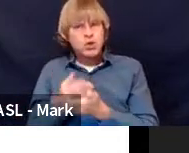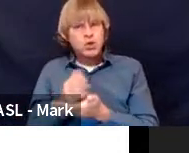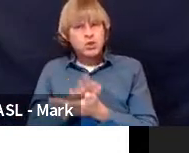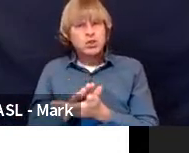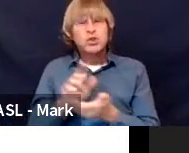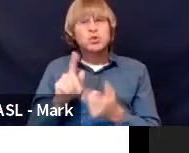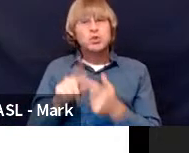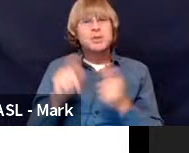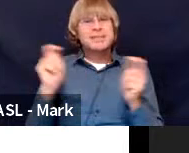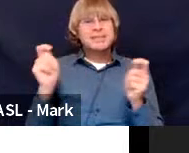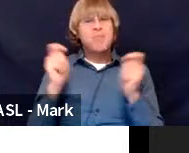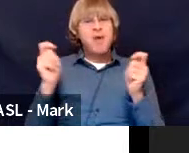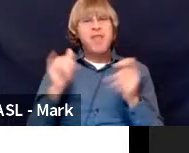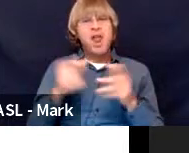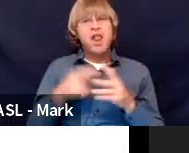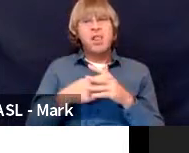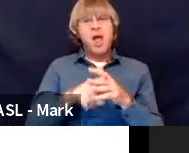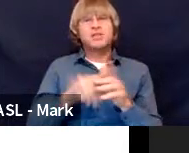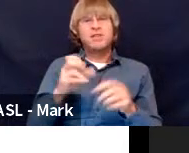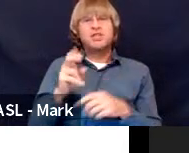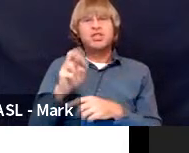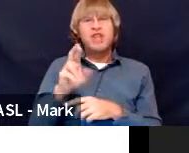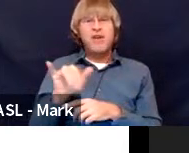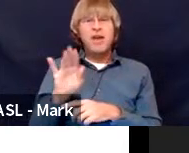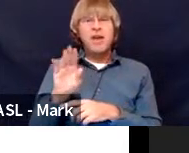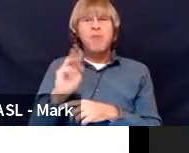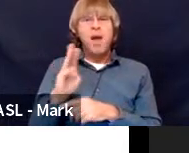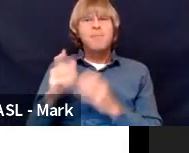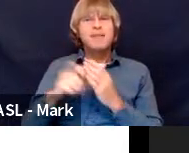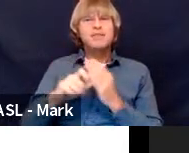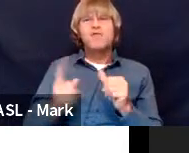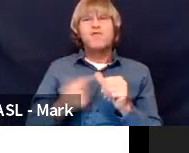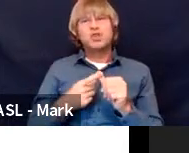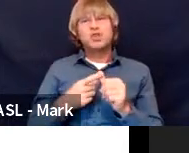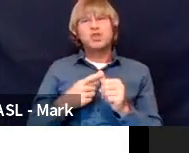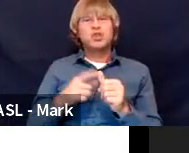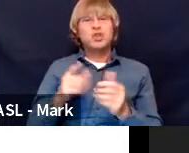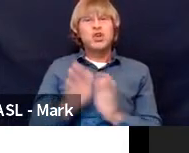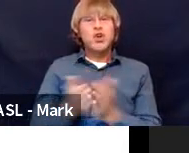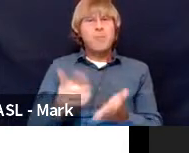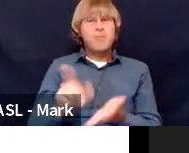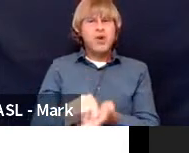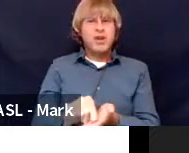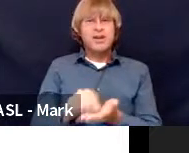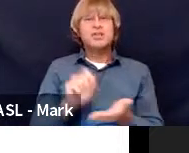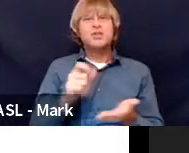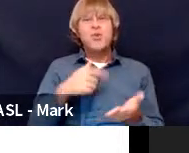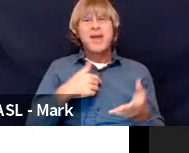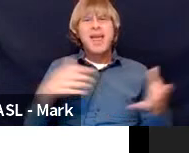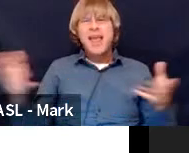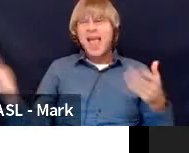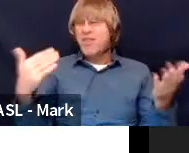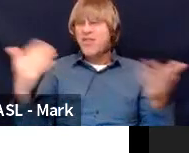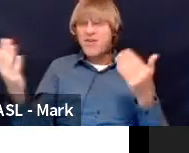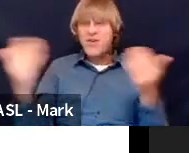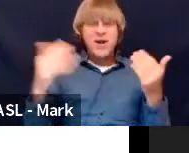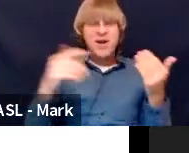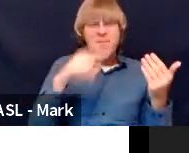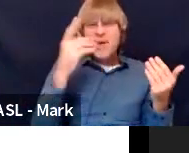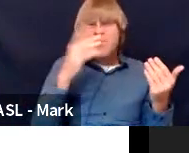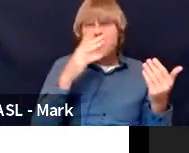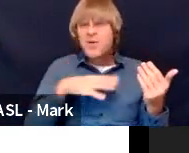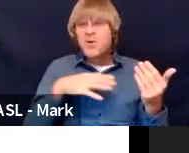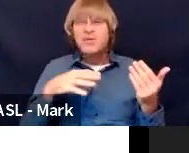to celebrate the launch of Cherry Bomb Magazine's first cookbook. So we gathered as many Black and Brown women as we